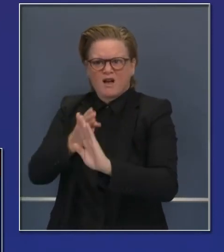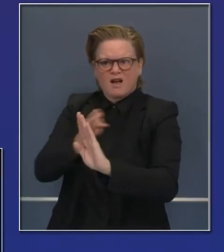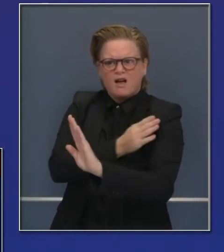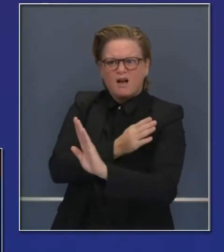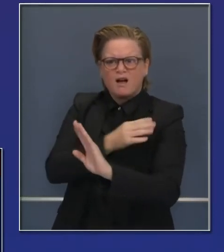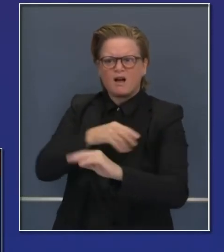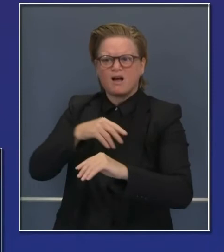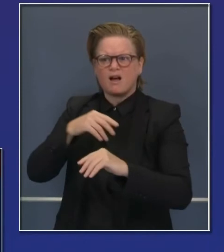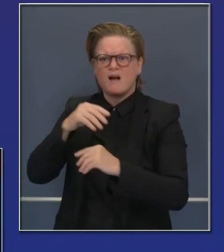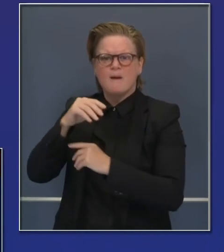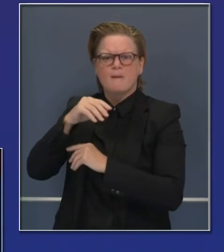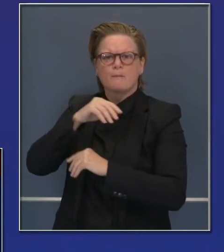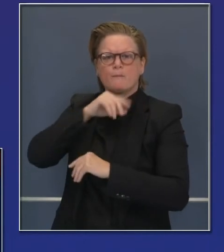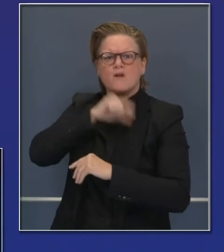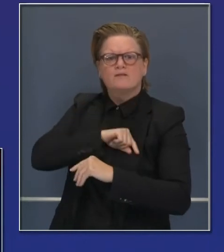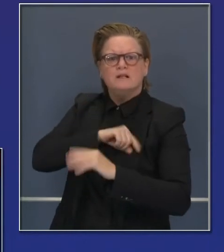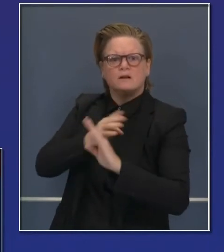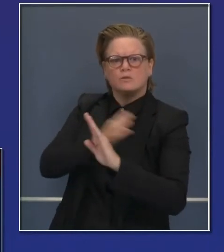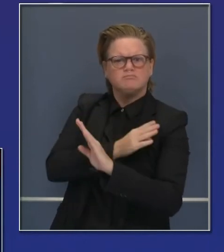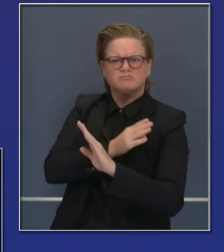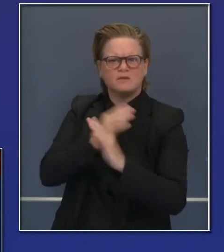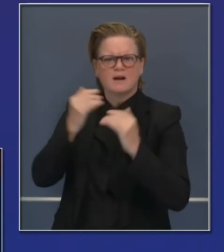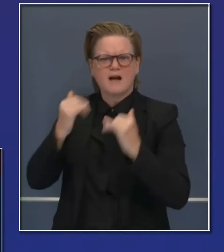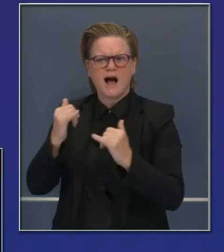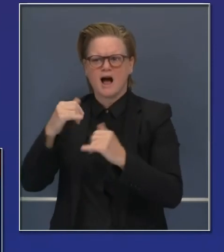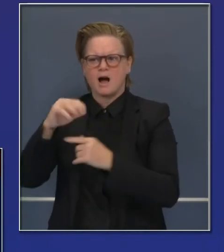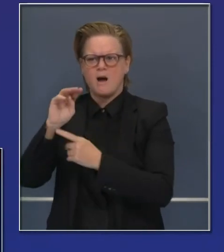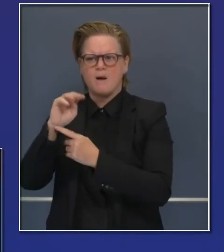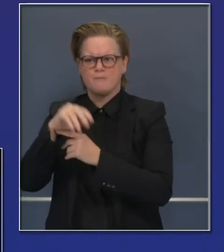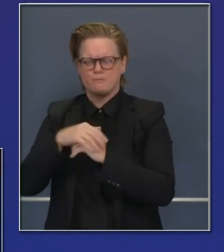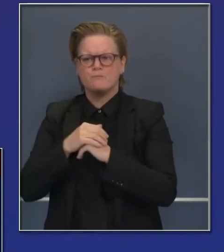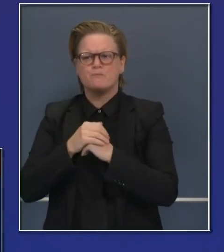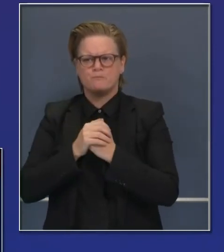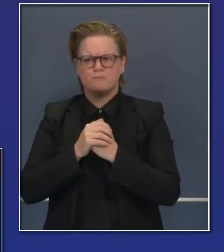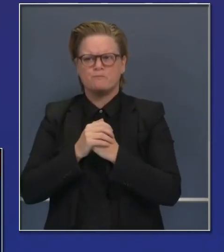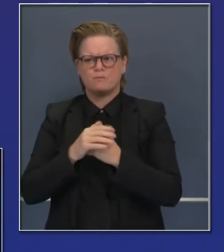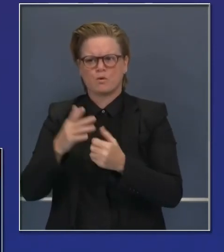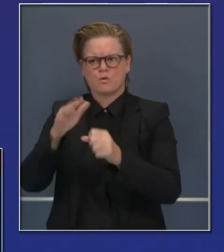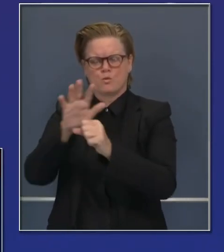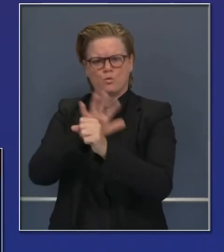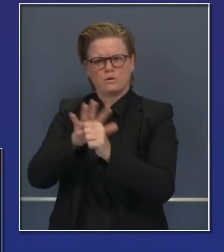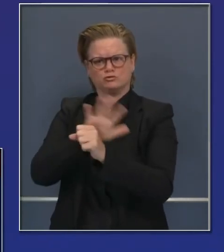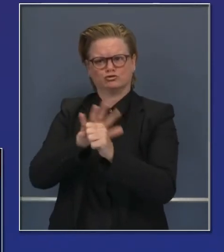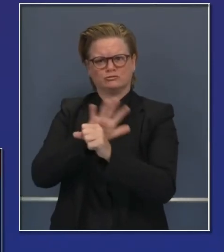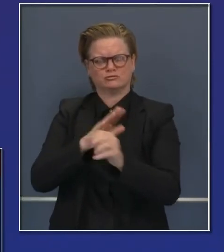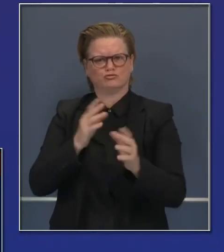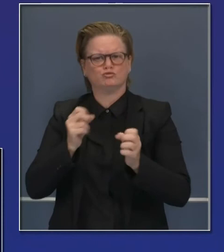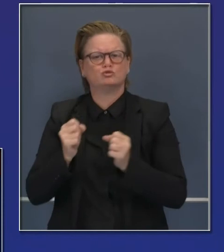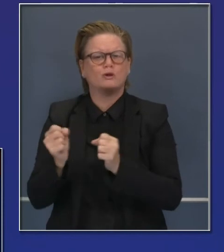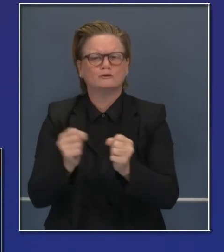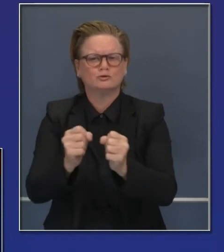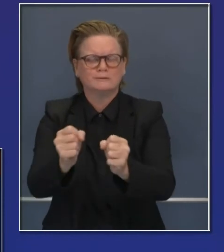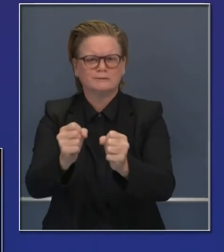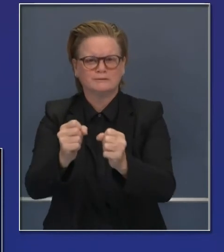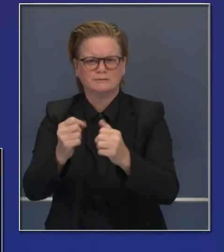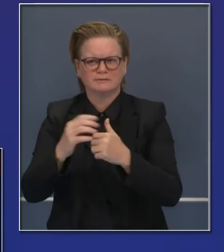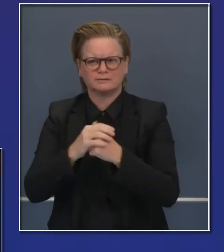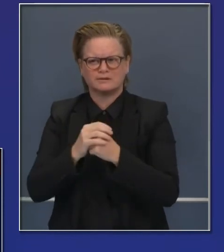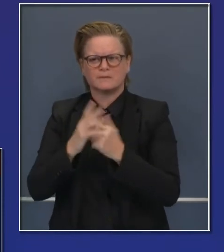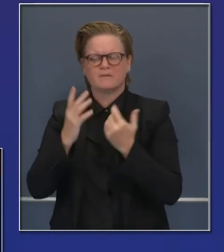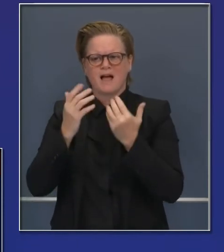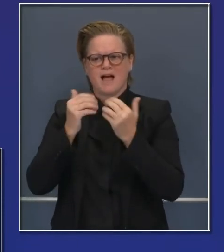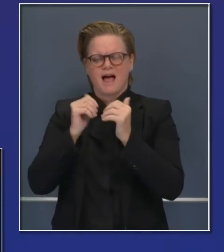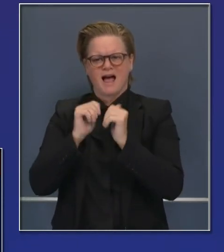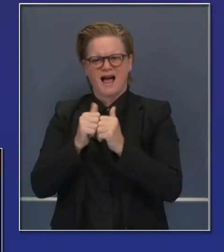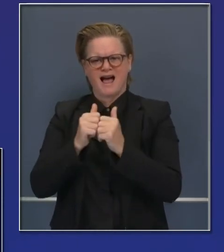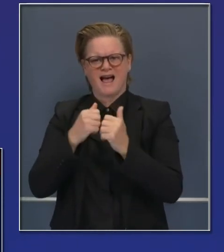all part of a regional strategy well-defined within the hospital and healthcare delivery system. We've defined these